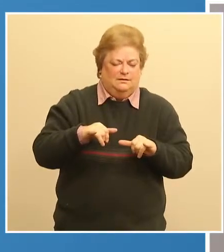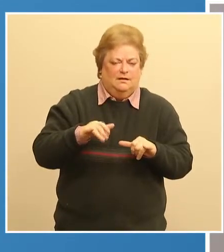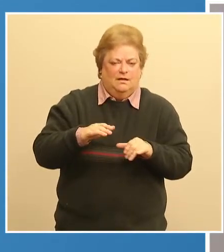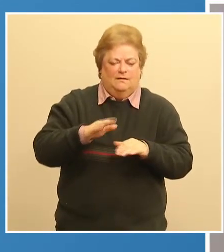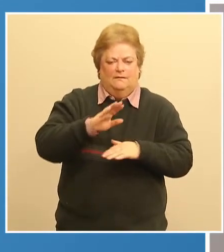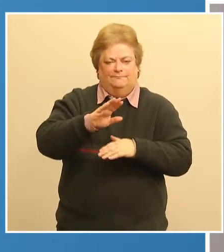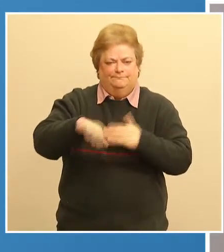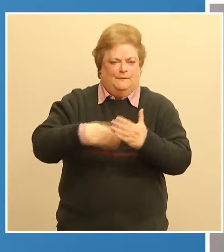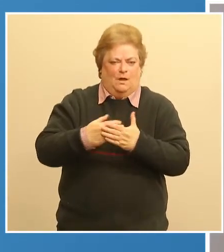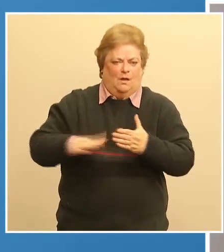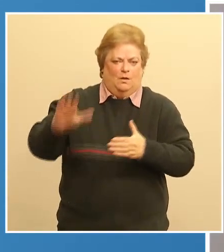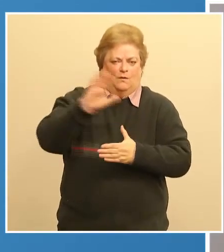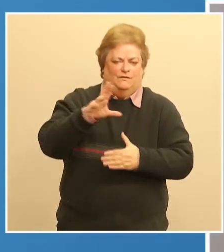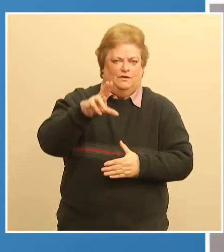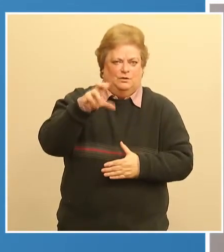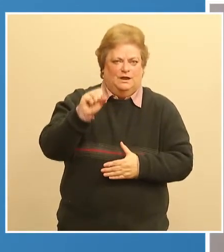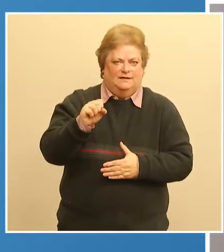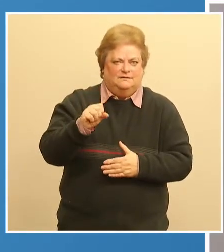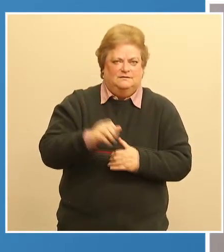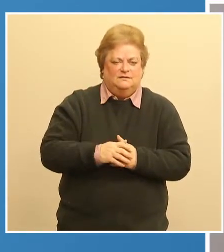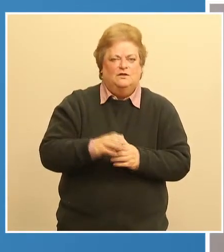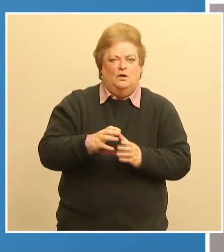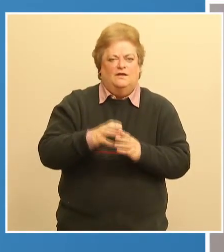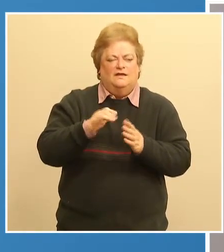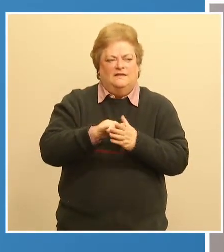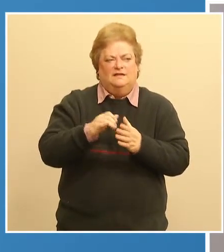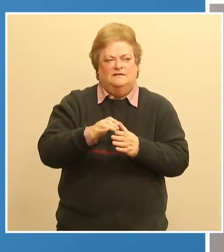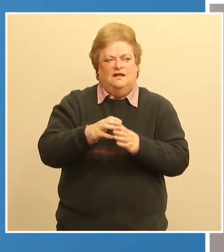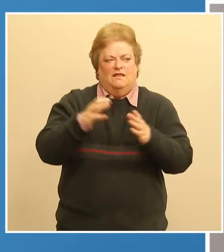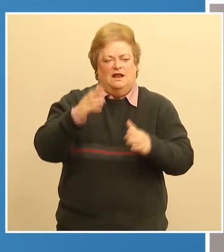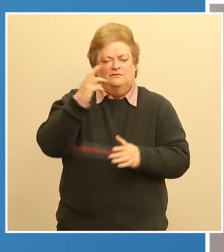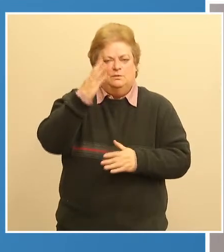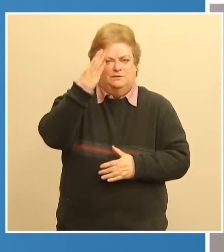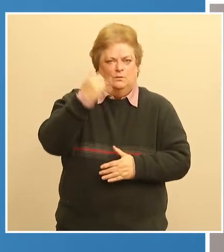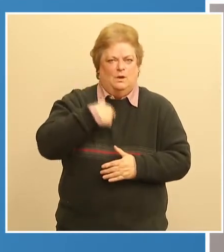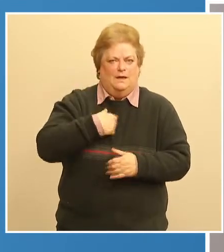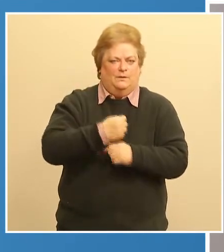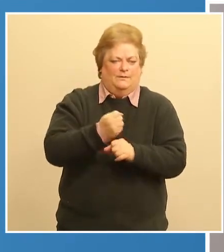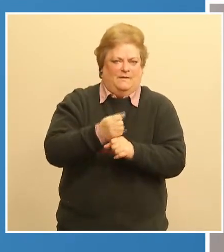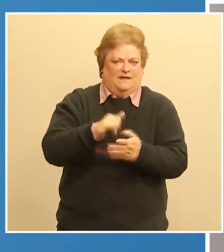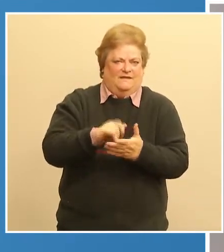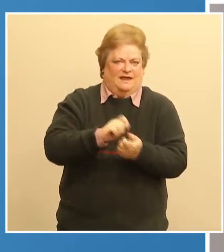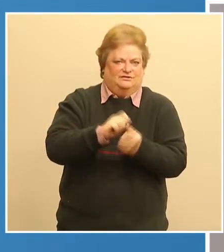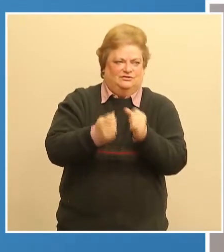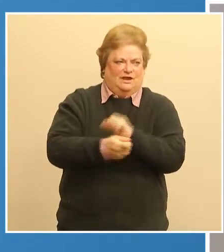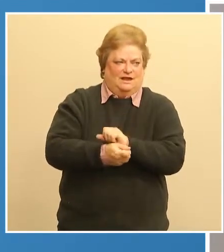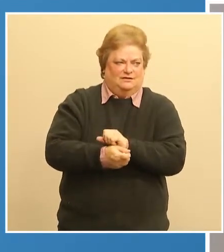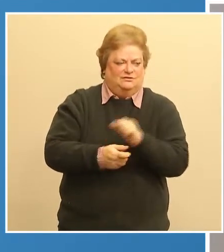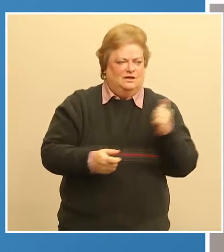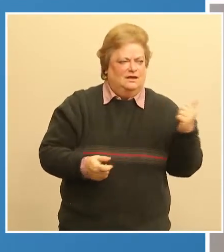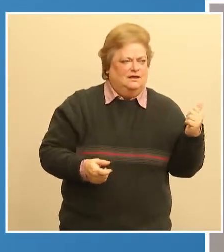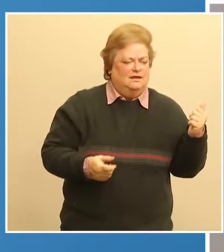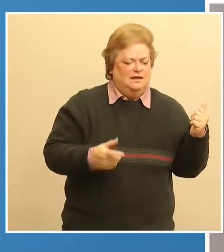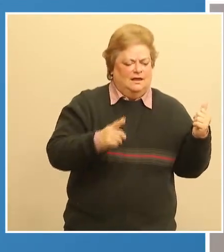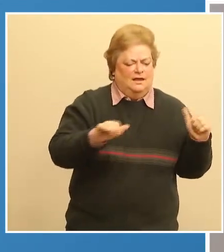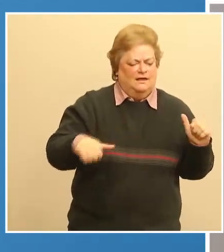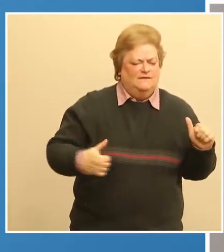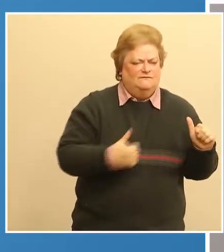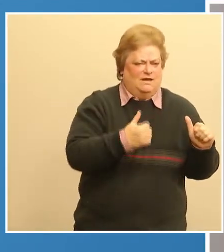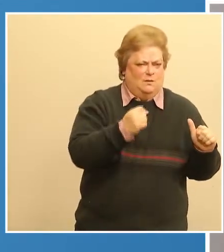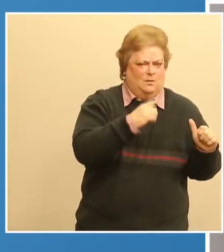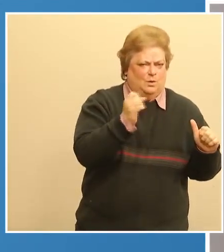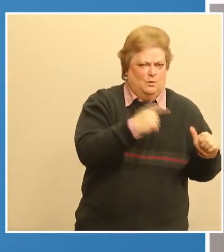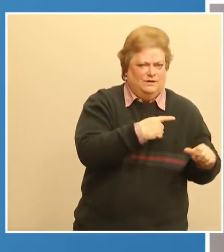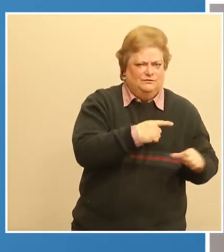So that's a lot of the reason why we've made this transition. And tell me, as a follow-up to that, does